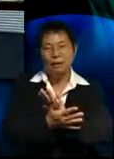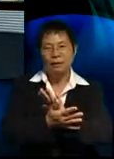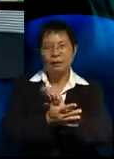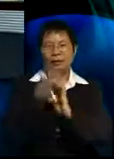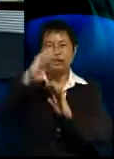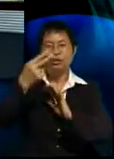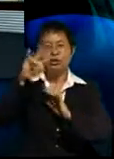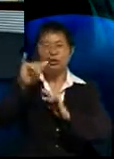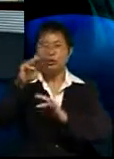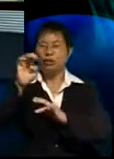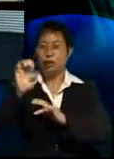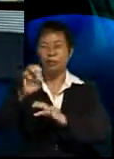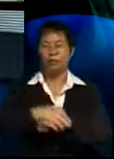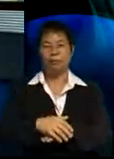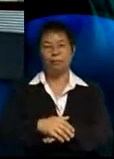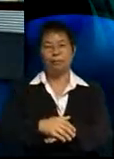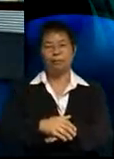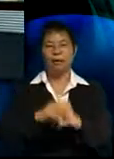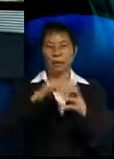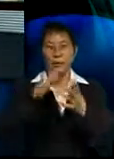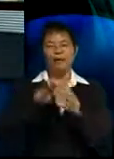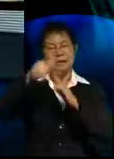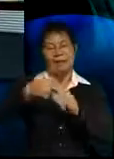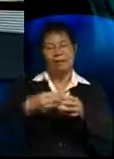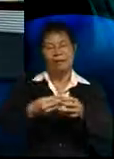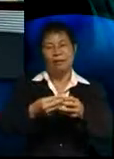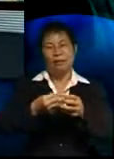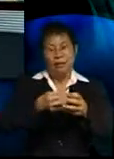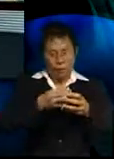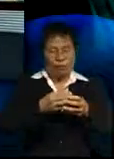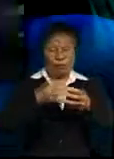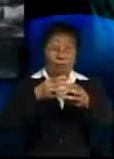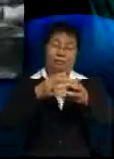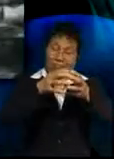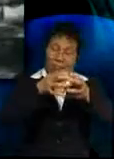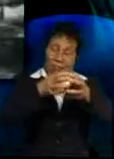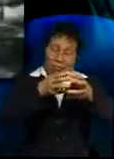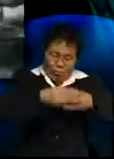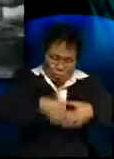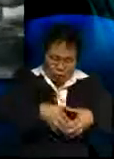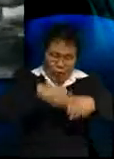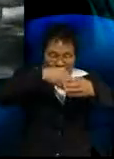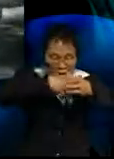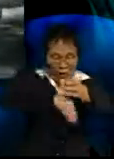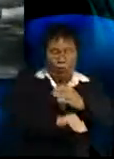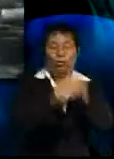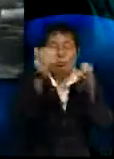chyme. This chyme is then released into the small intestine.